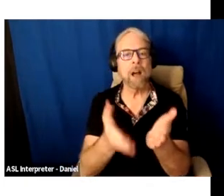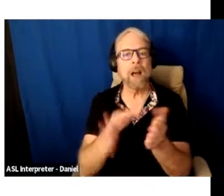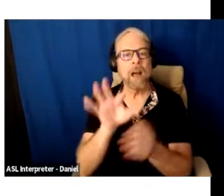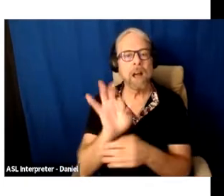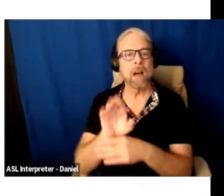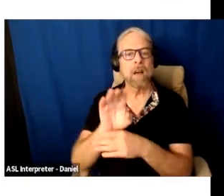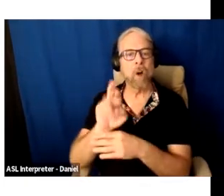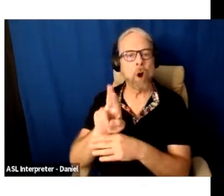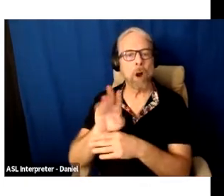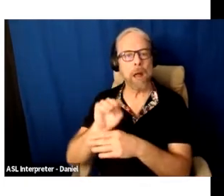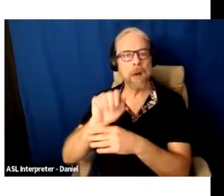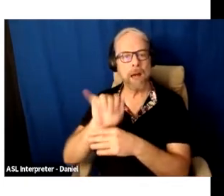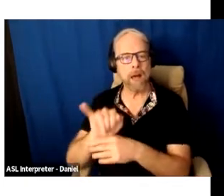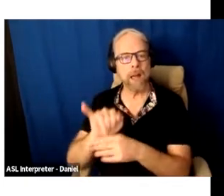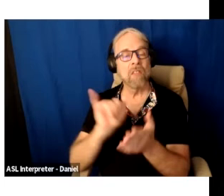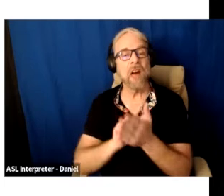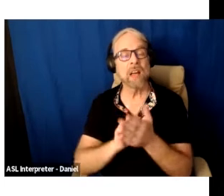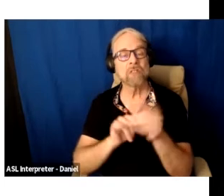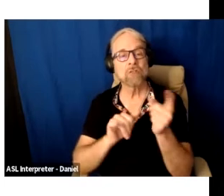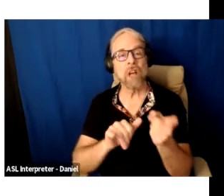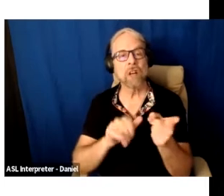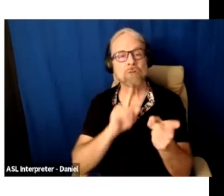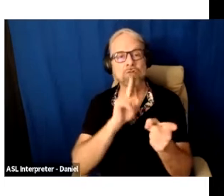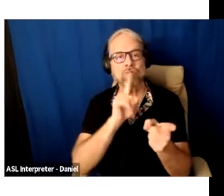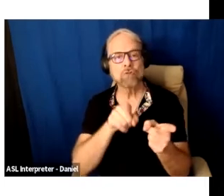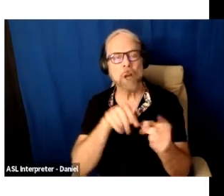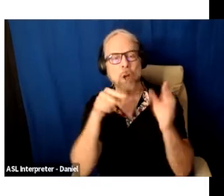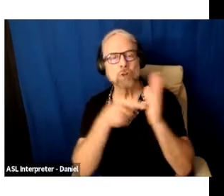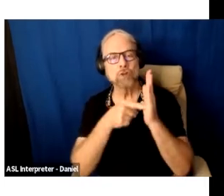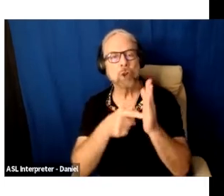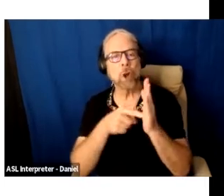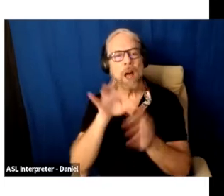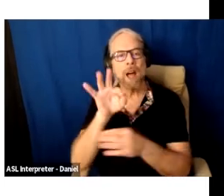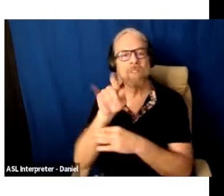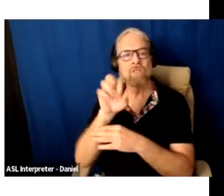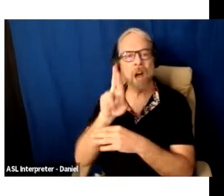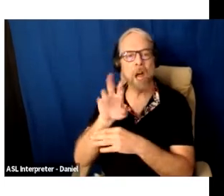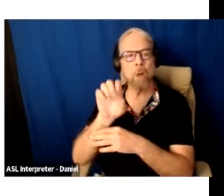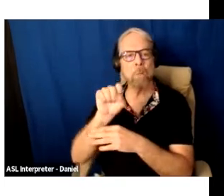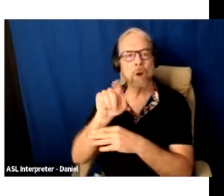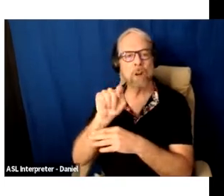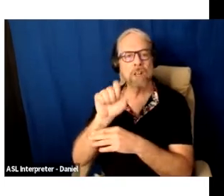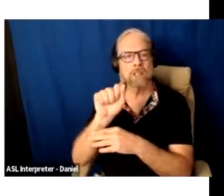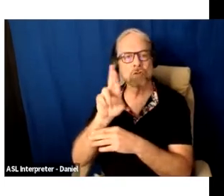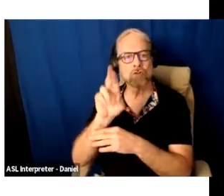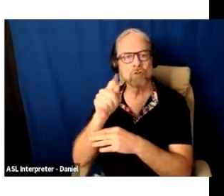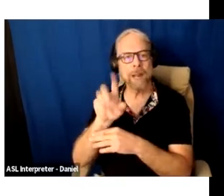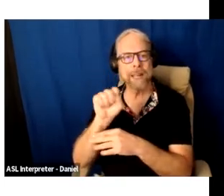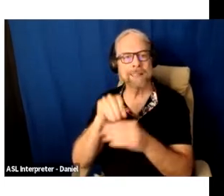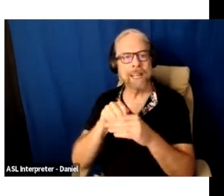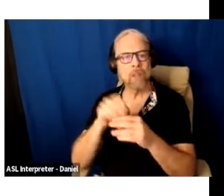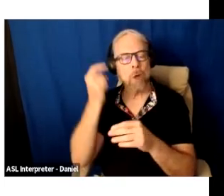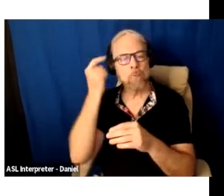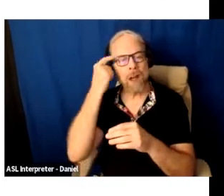fMRI that is tracking actually fiber strands in the brain, and our capacity to